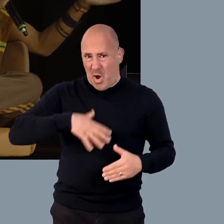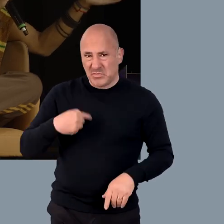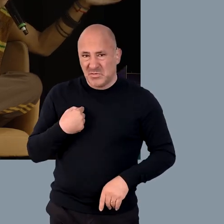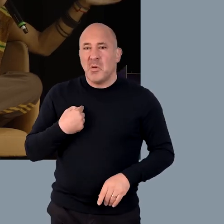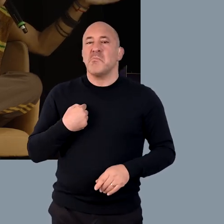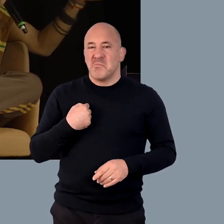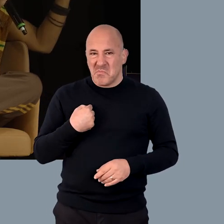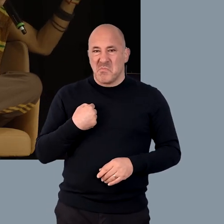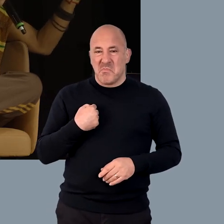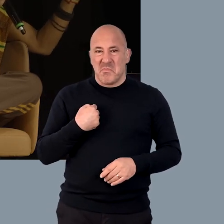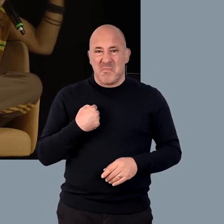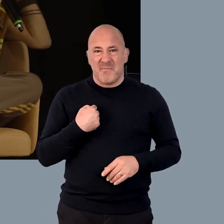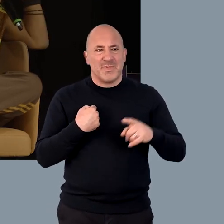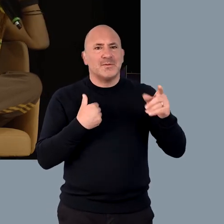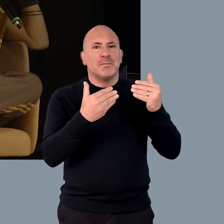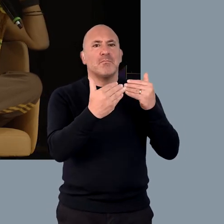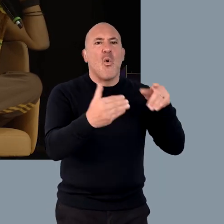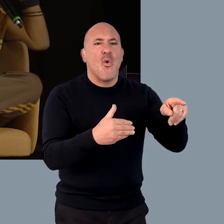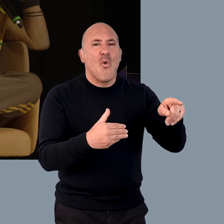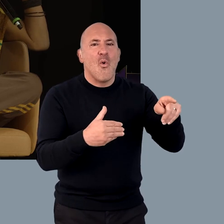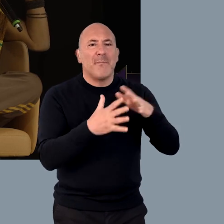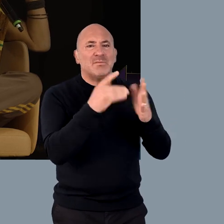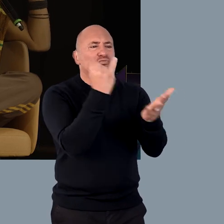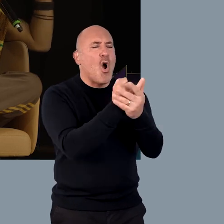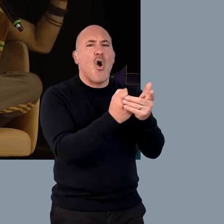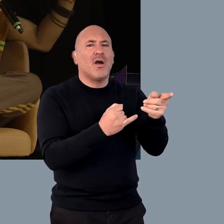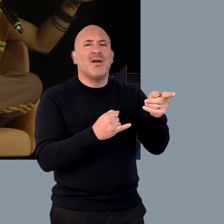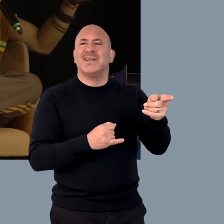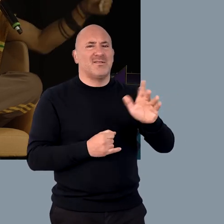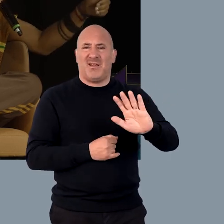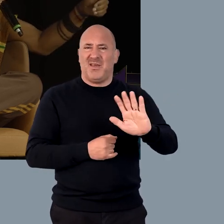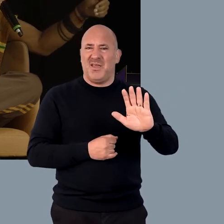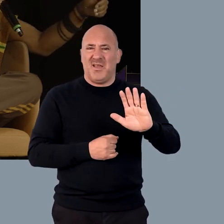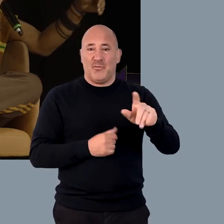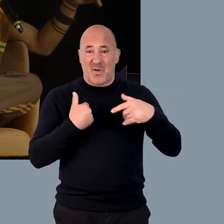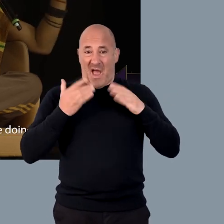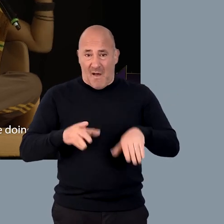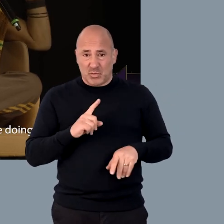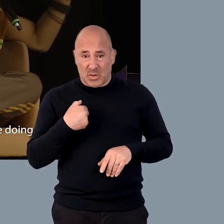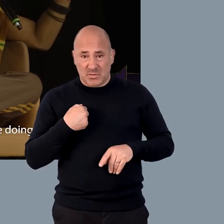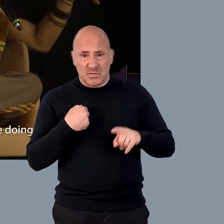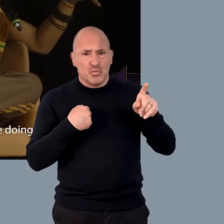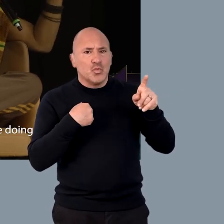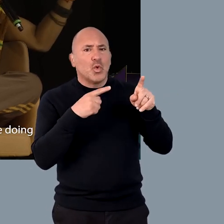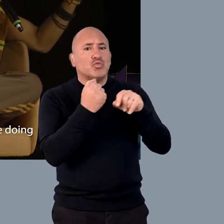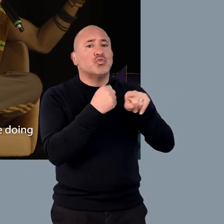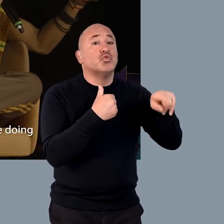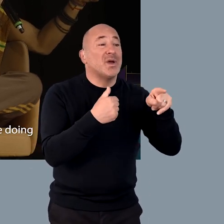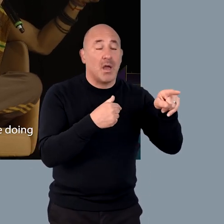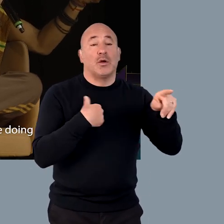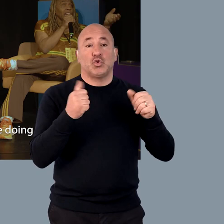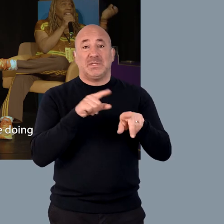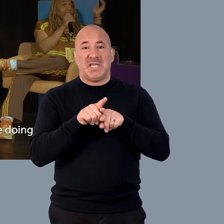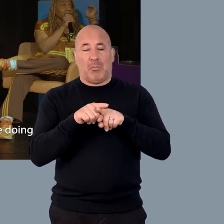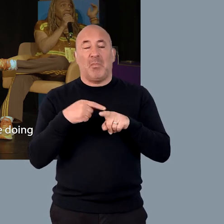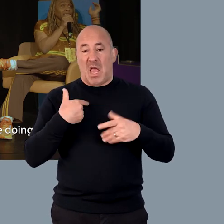do they're just it's just some just because they get to do it more doesn't mean it's wrong they're doing it and so what we have to do is do what they're